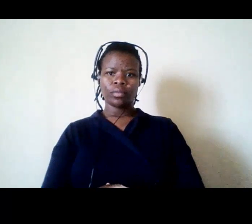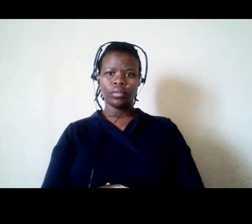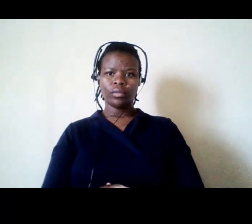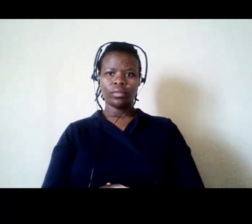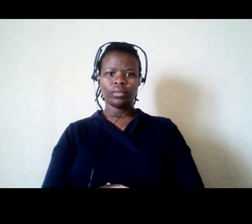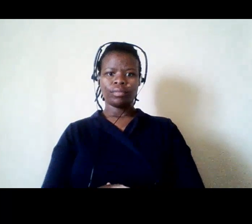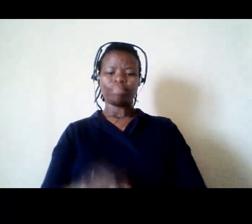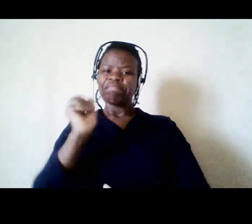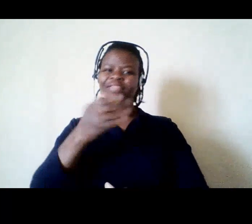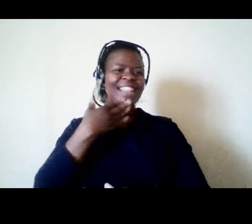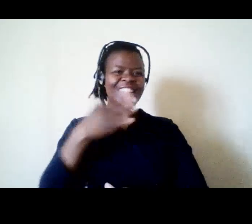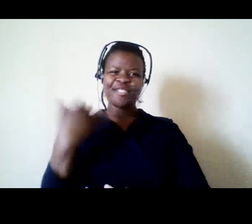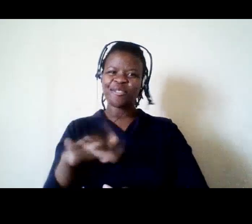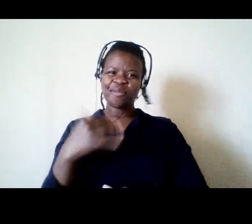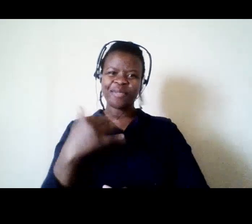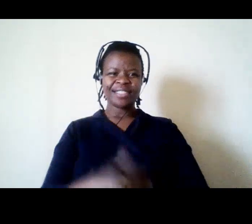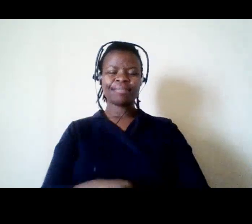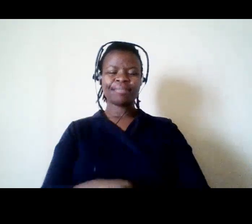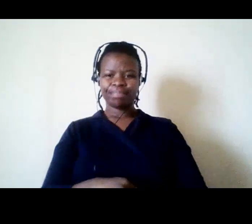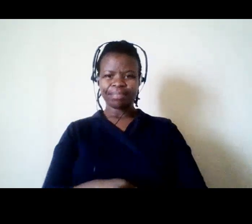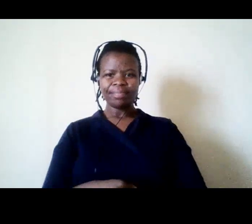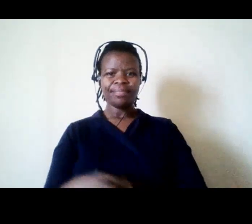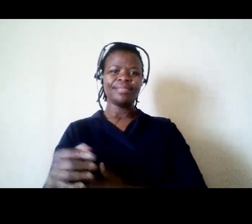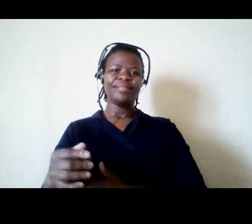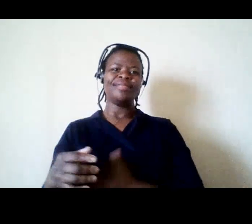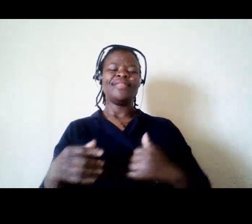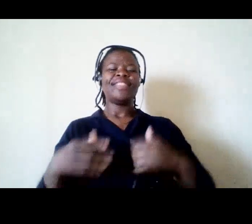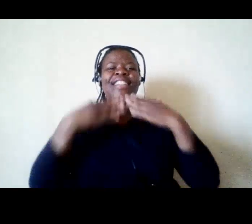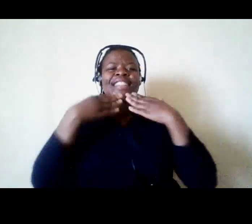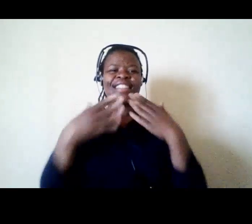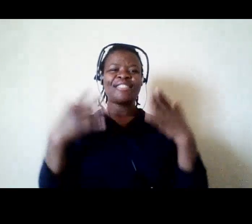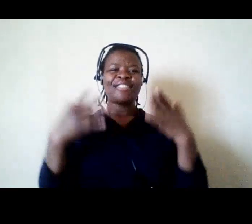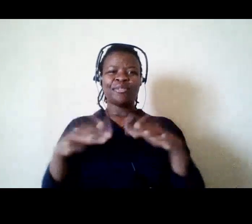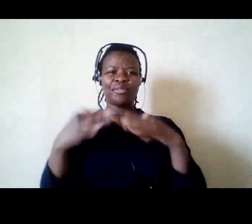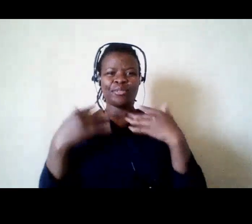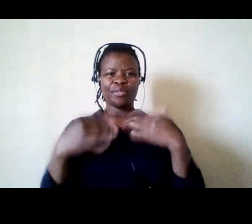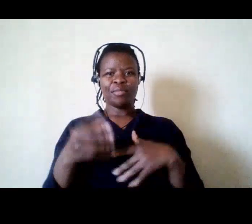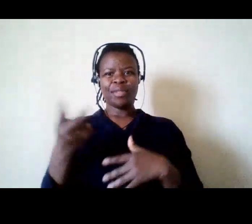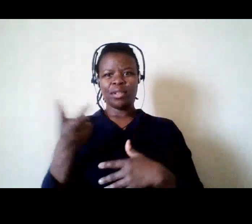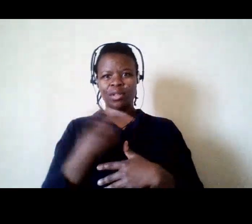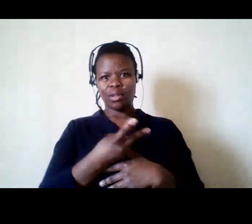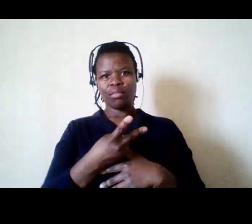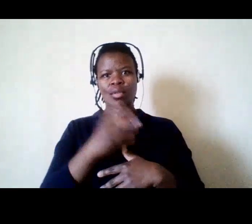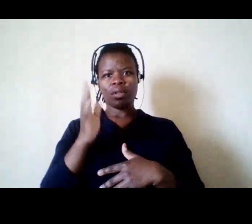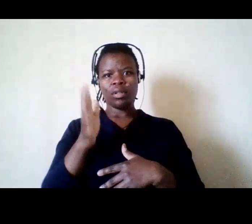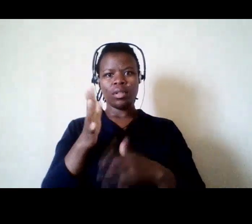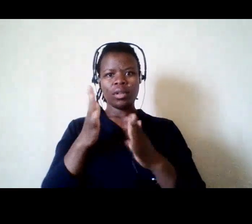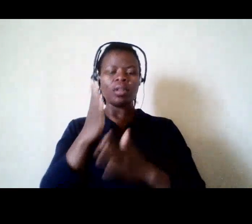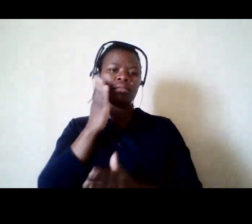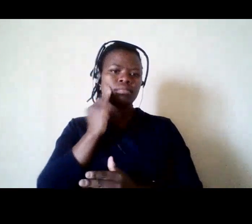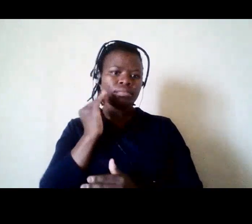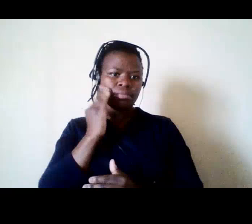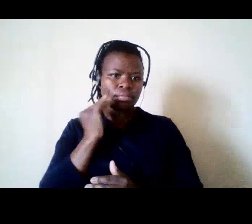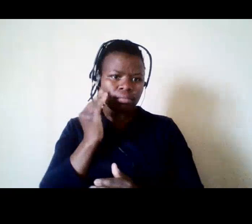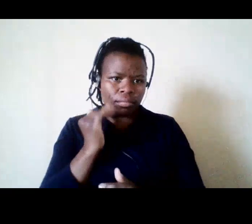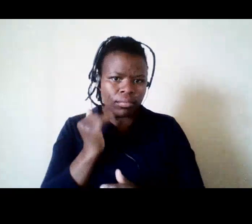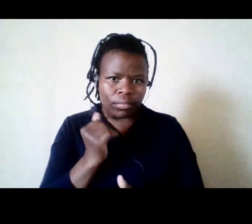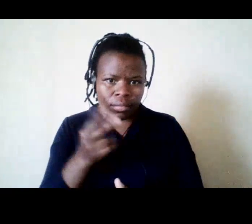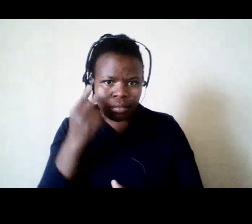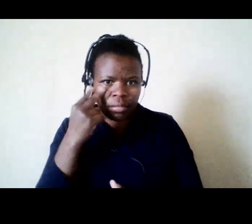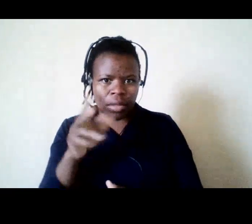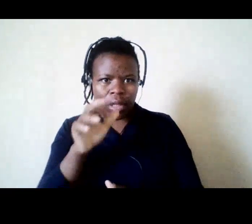Thank you very much. Thank you. Thanks very much, Pearl and Chantel. Let me just check with Alice if his